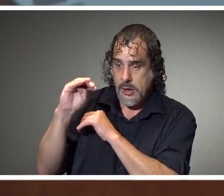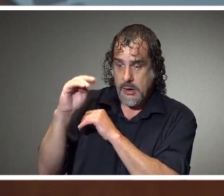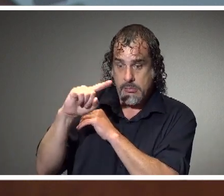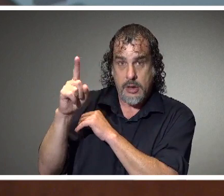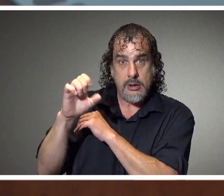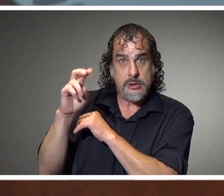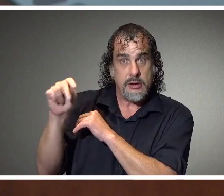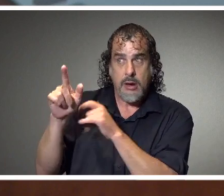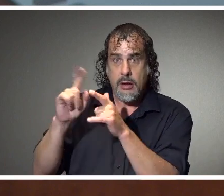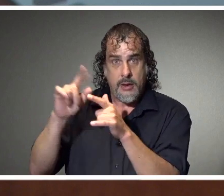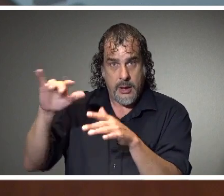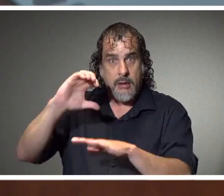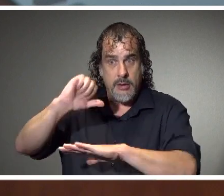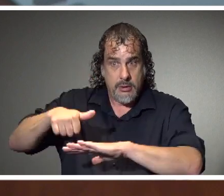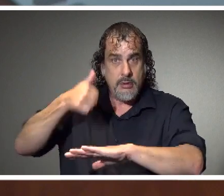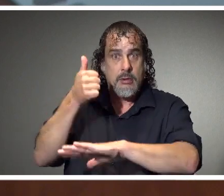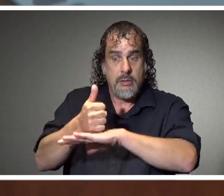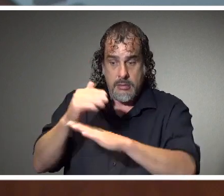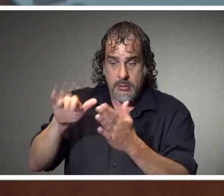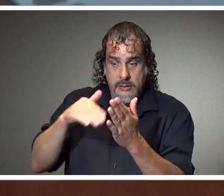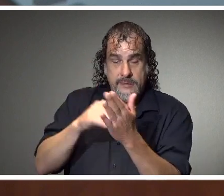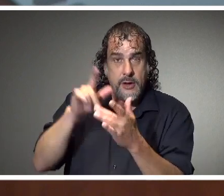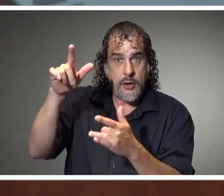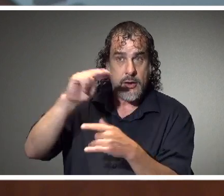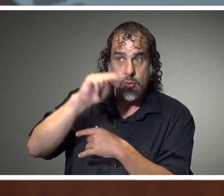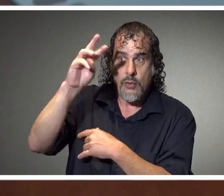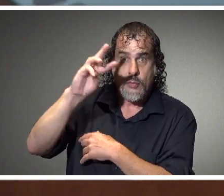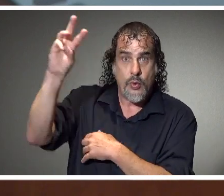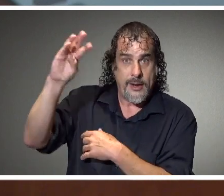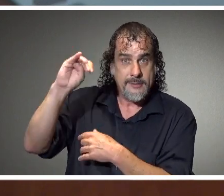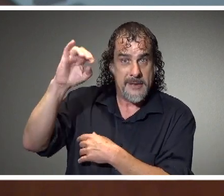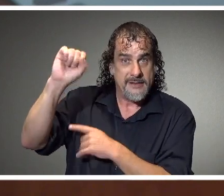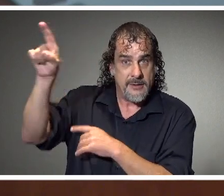have a distribution facility in Northwest Mississippi.